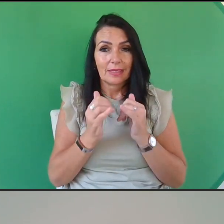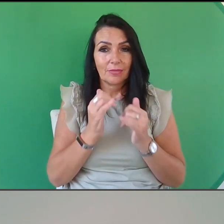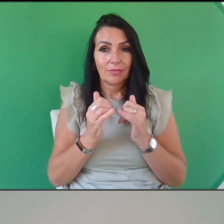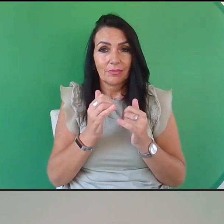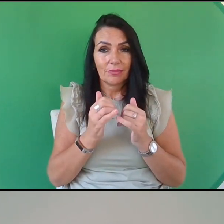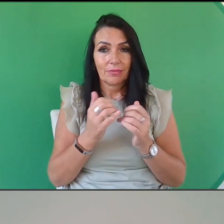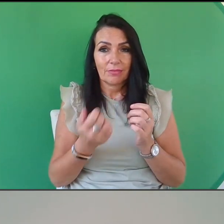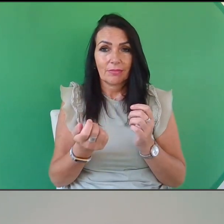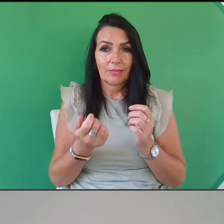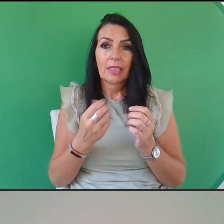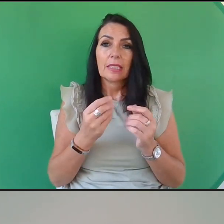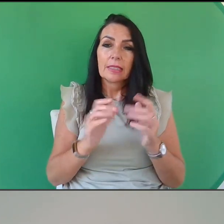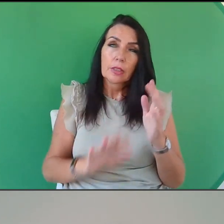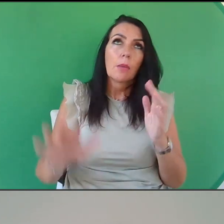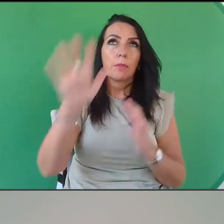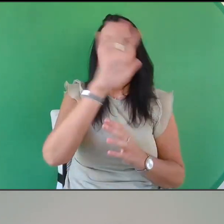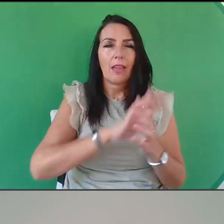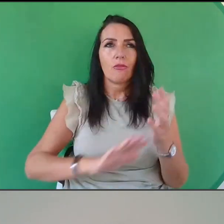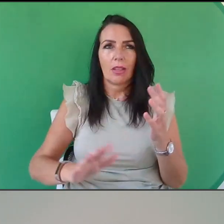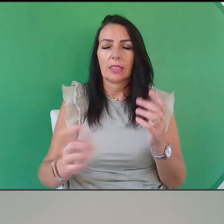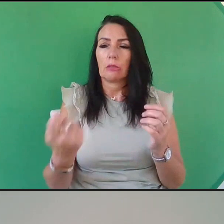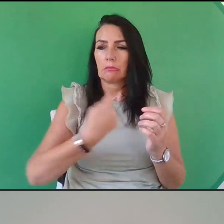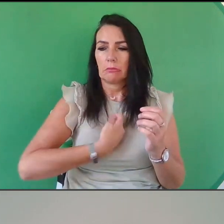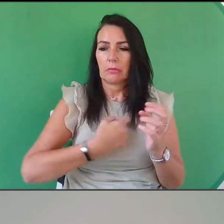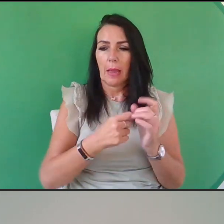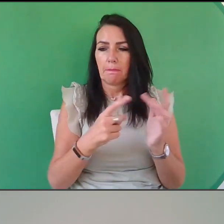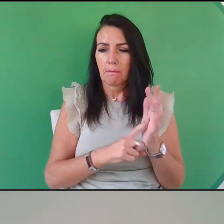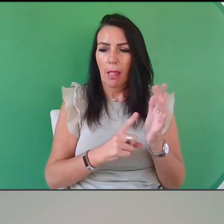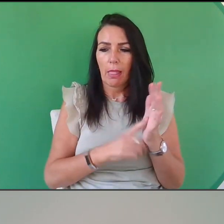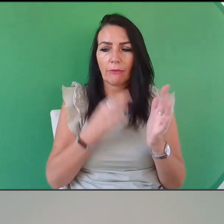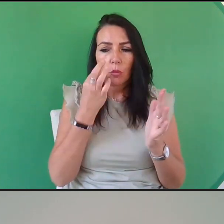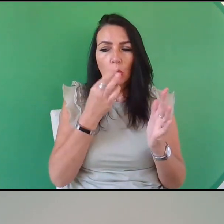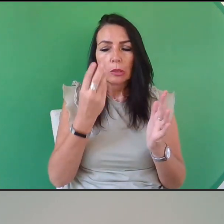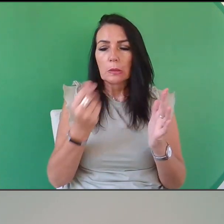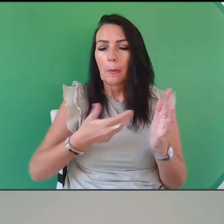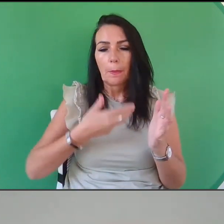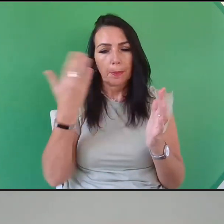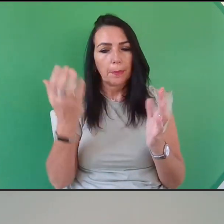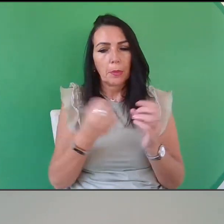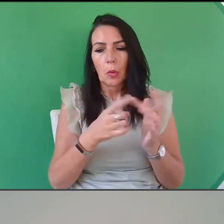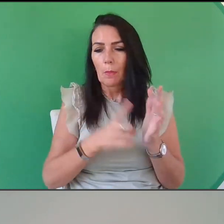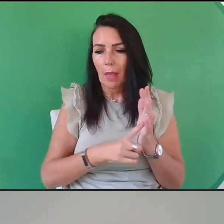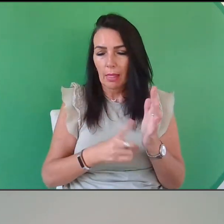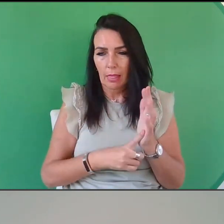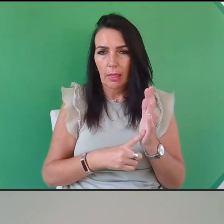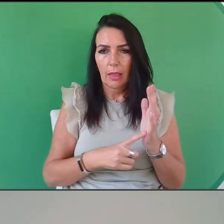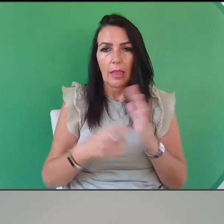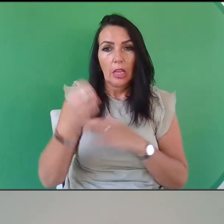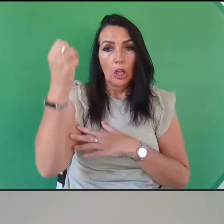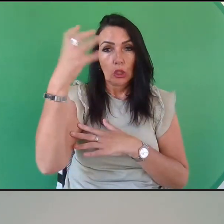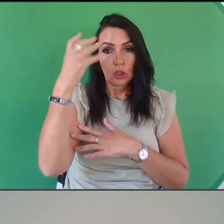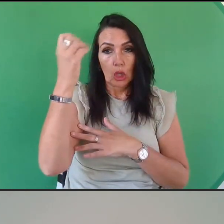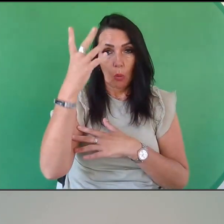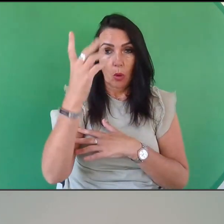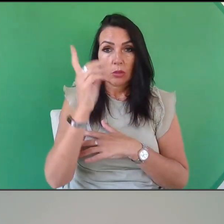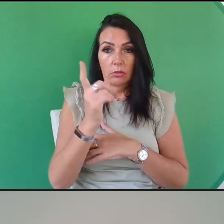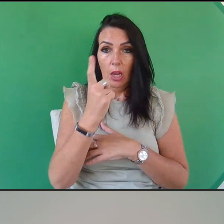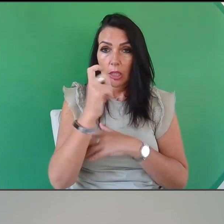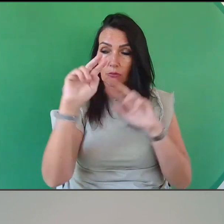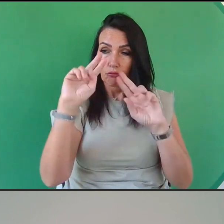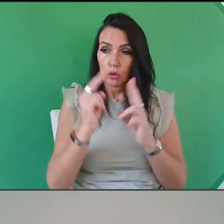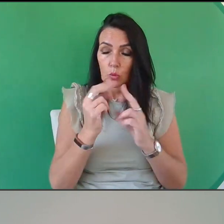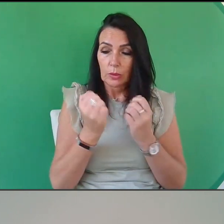for that in certain parts of the UK as well. So showers can be one of many ways to reduce